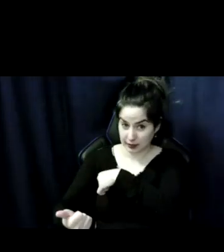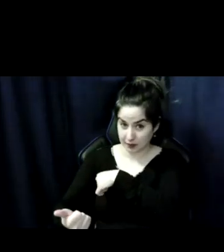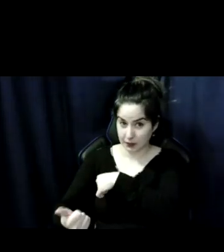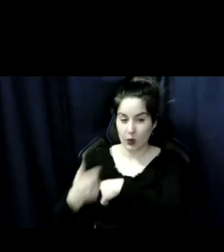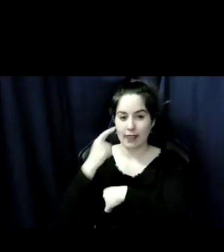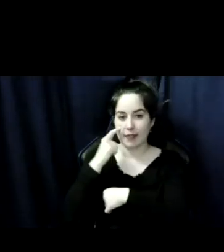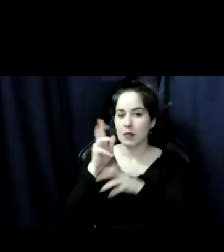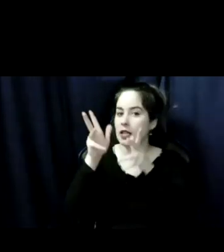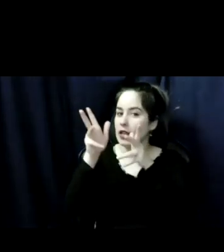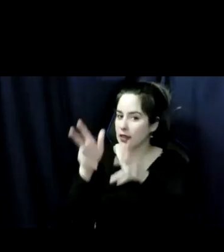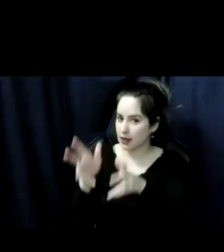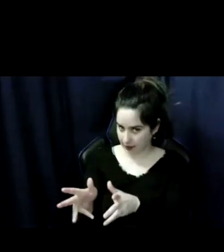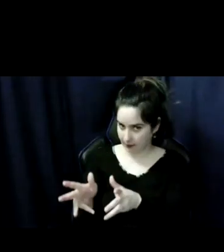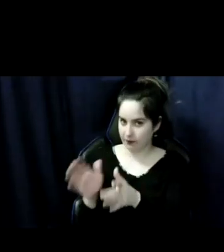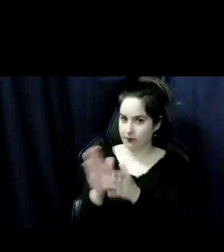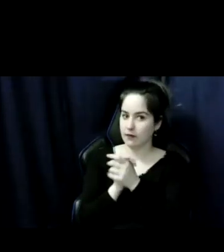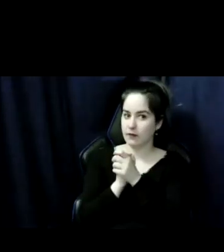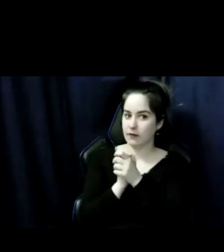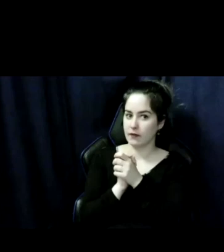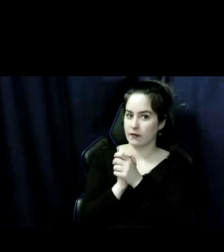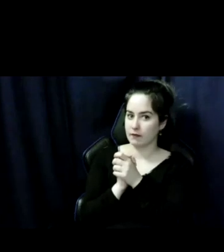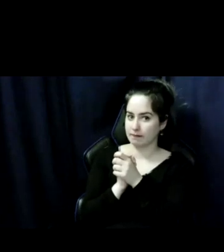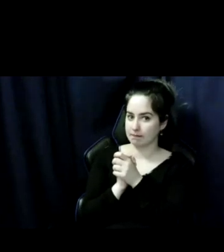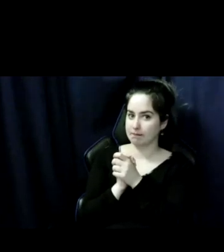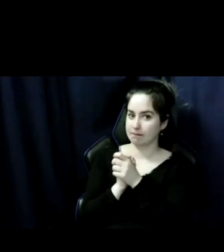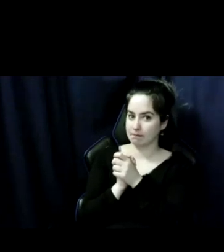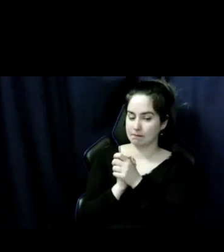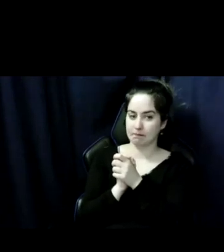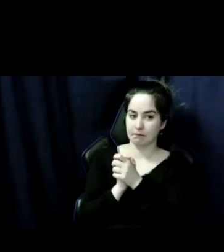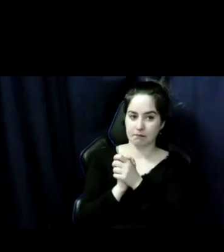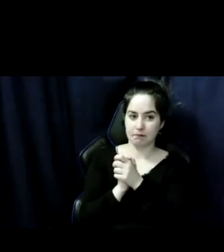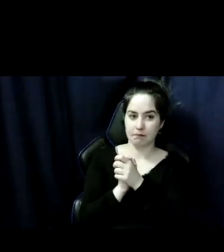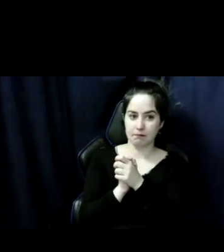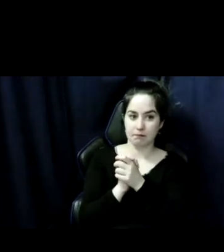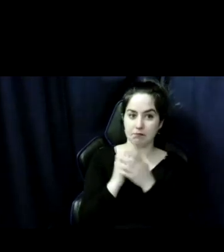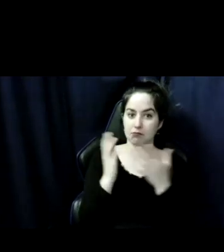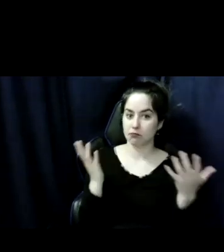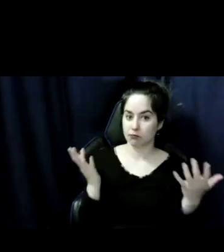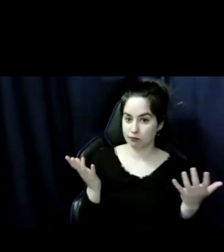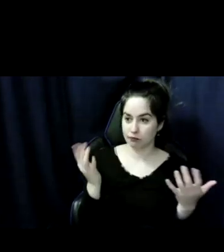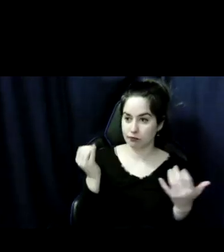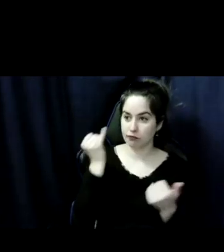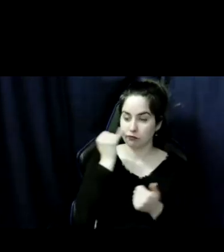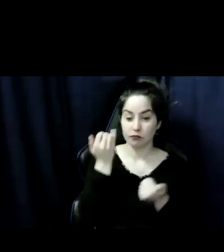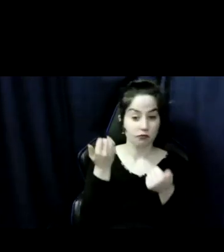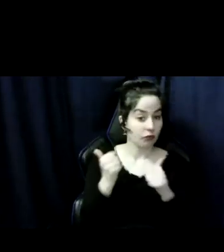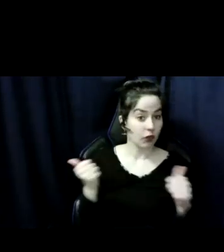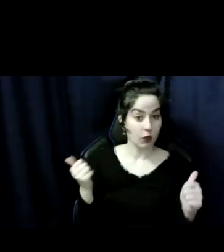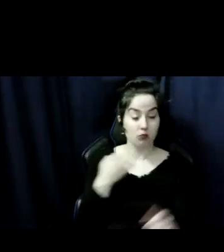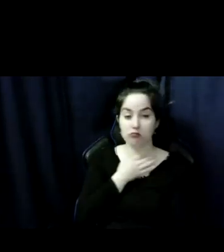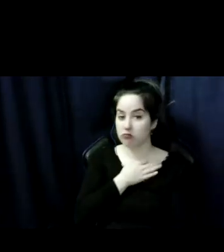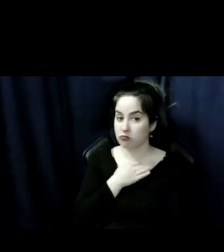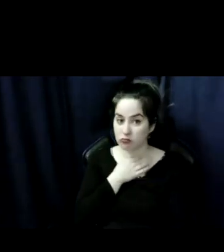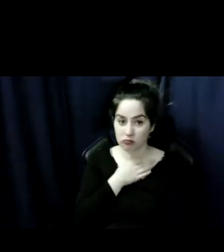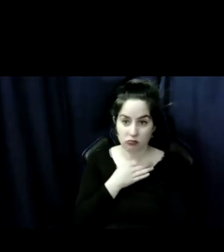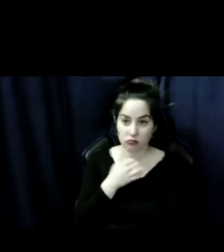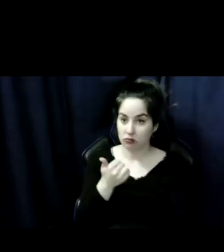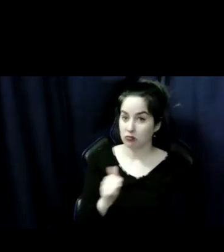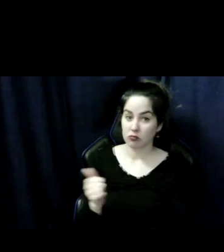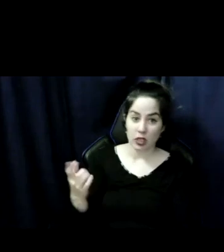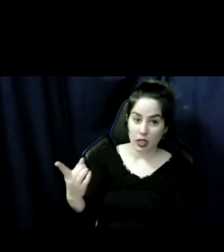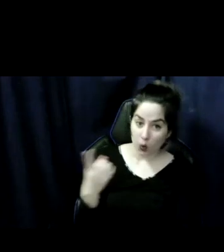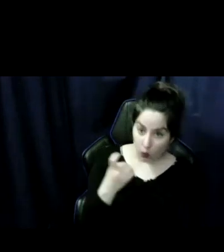it there. If anyone has any questions, if you want to follow